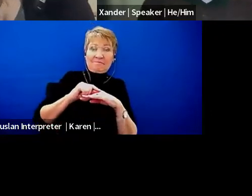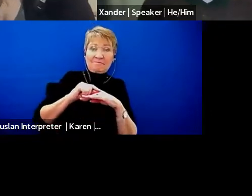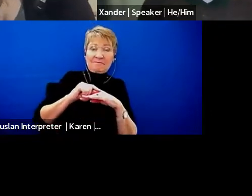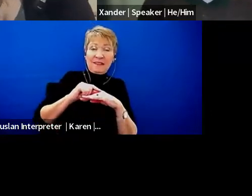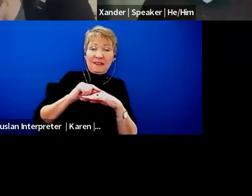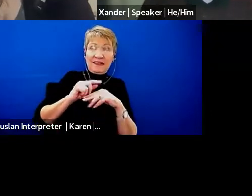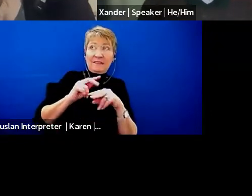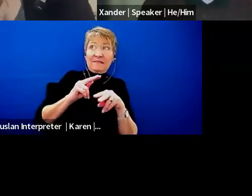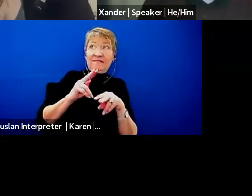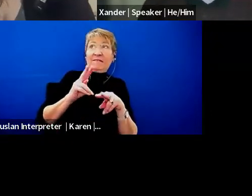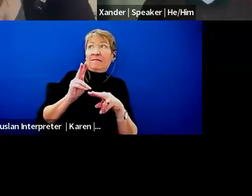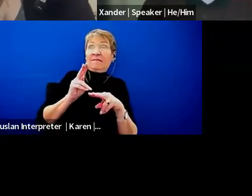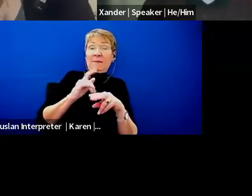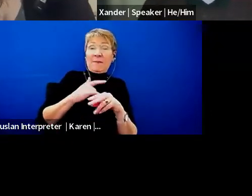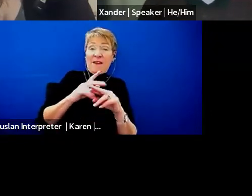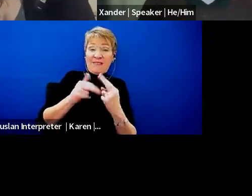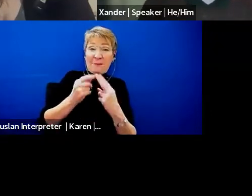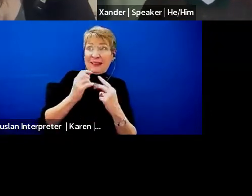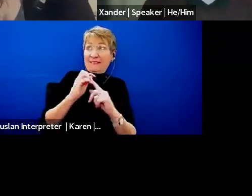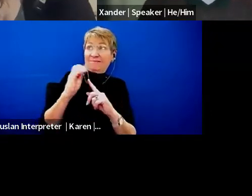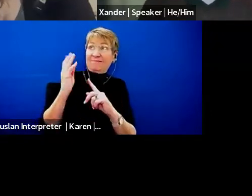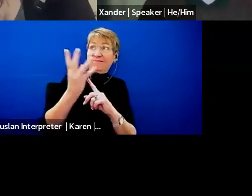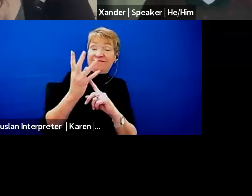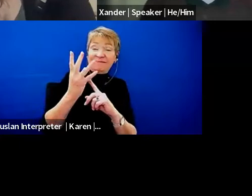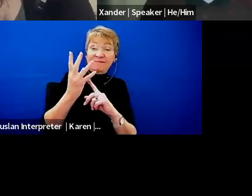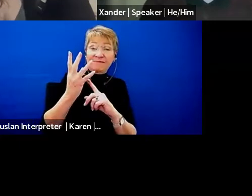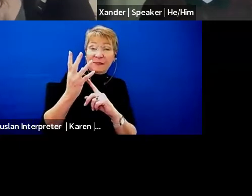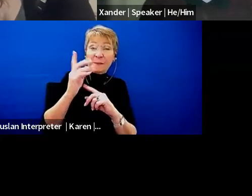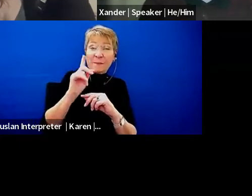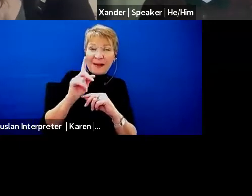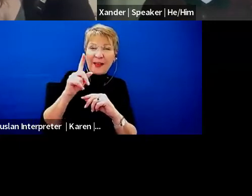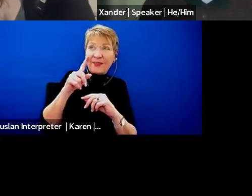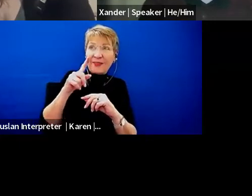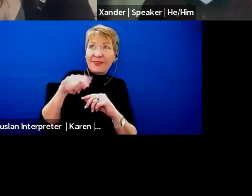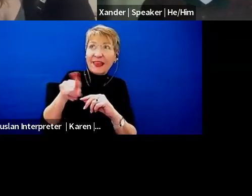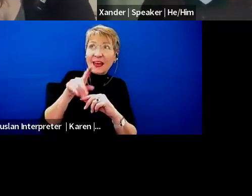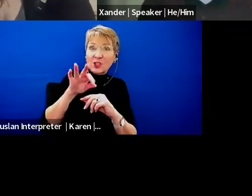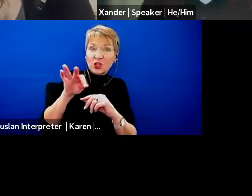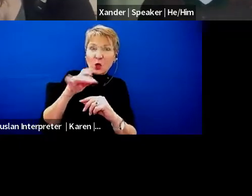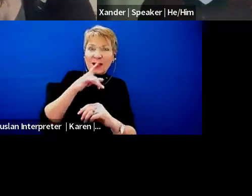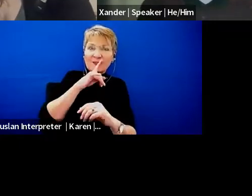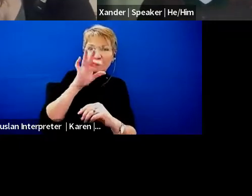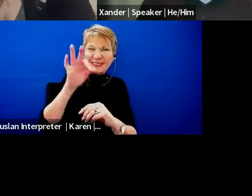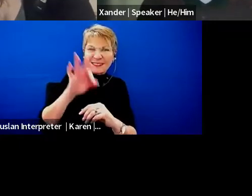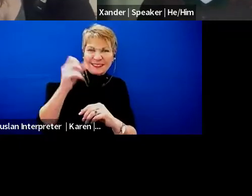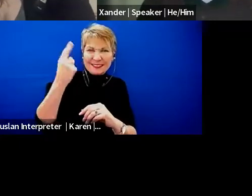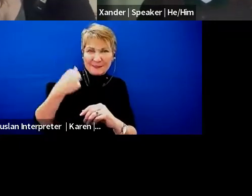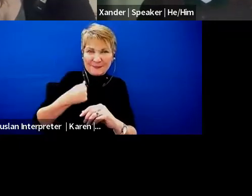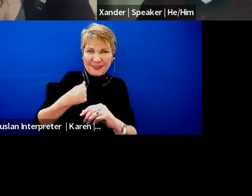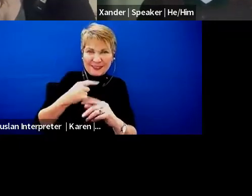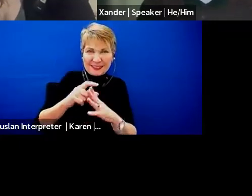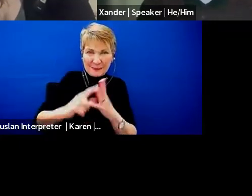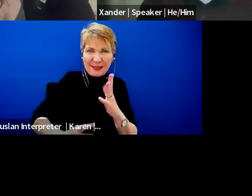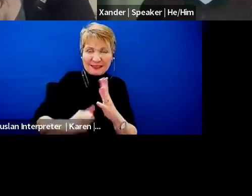Sure, they were my family, but like everyone else at that time, they didn't 100% get my disability. It took